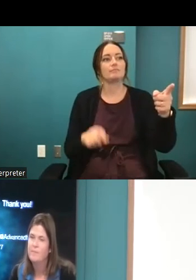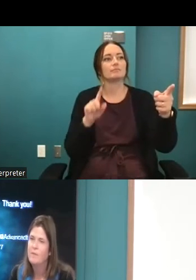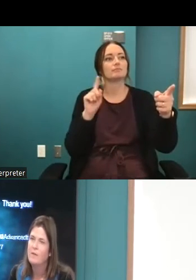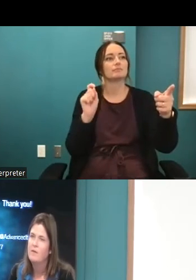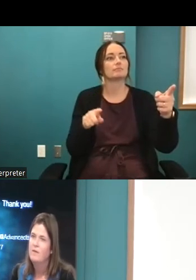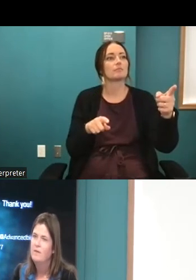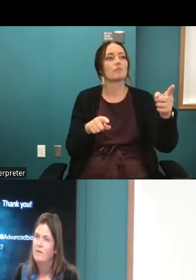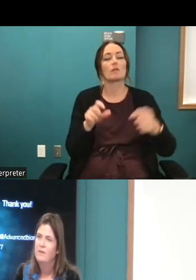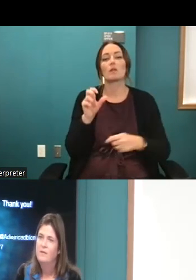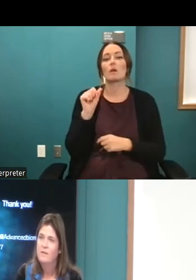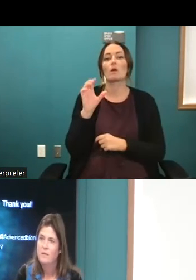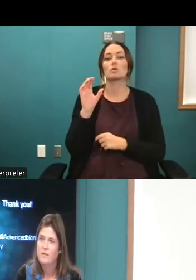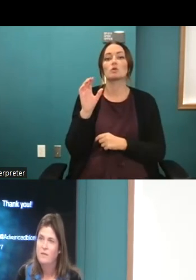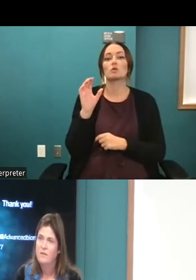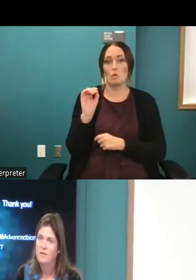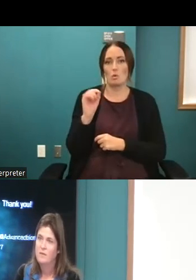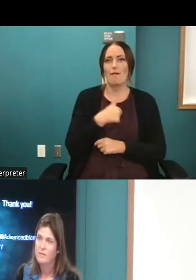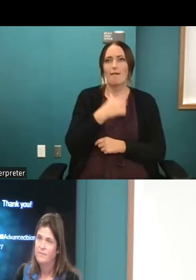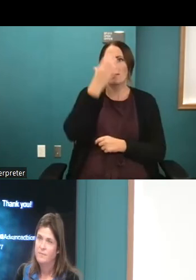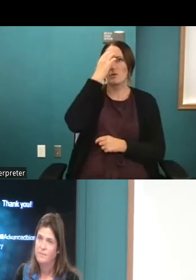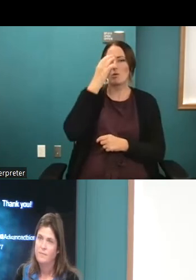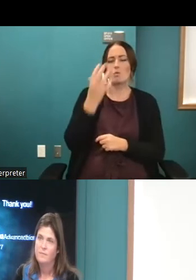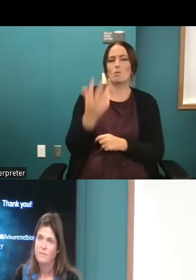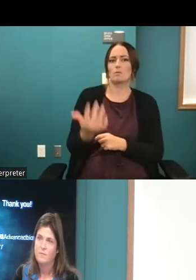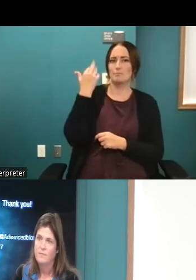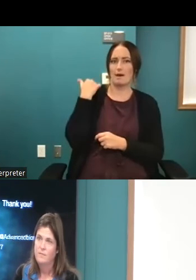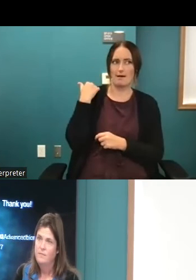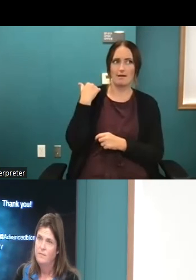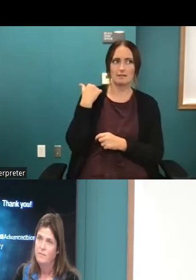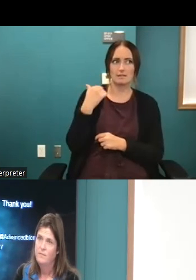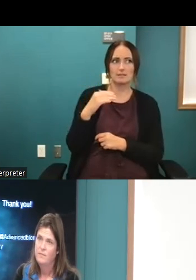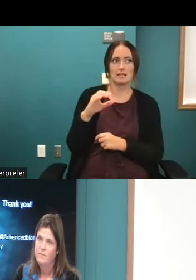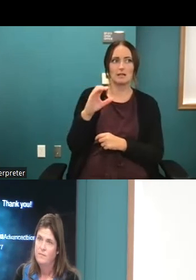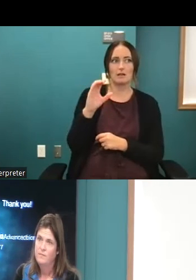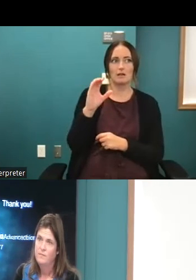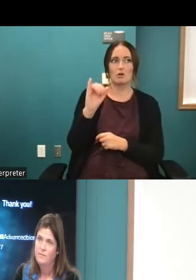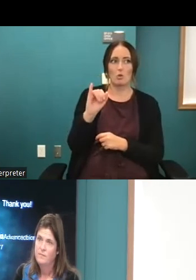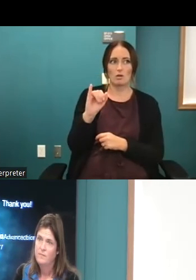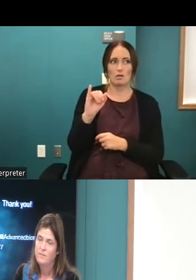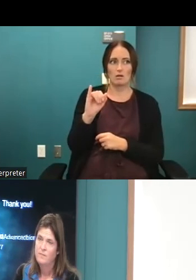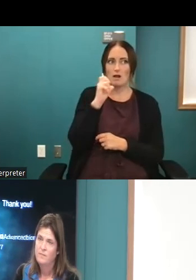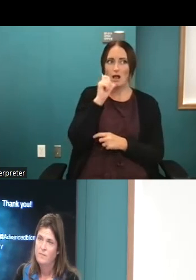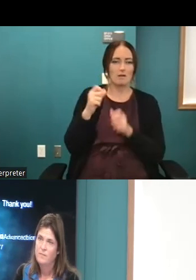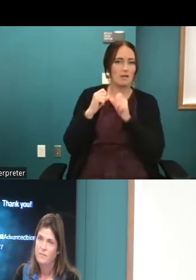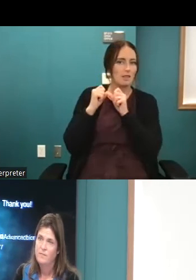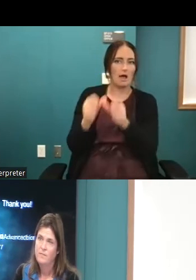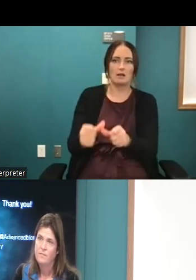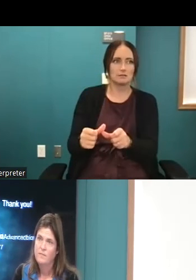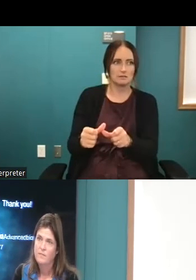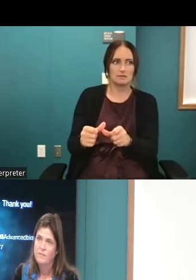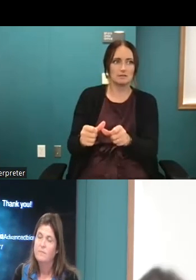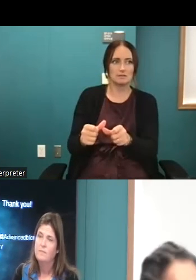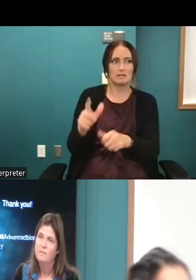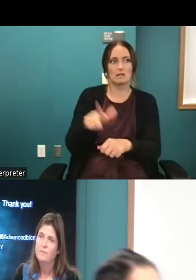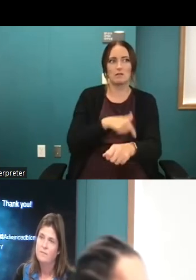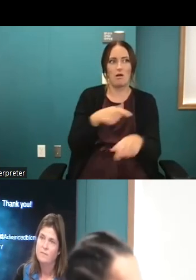Okay, so I know in the past, cochlears haven't been known to last as long as Detect